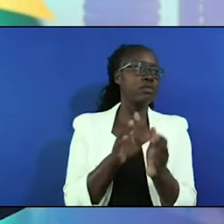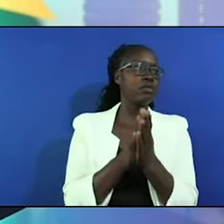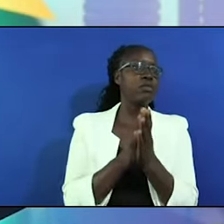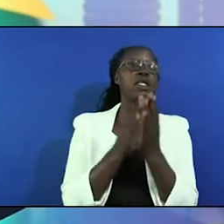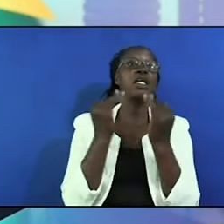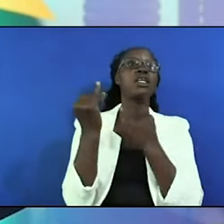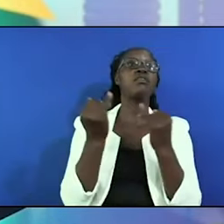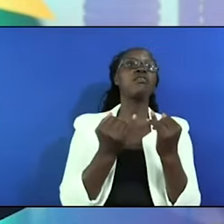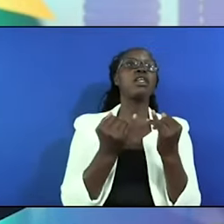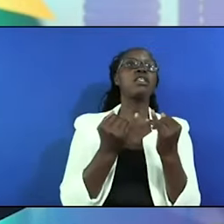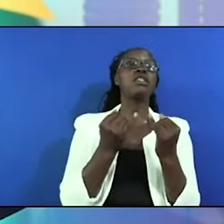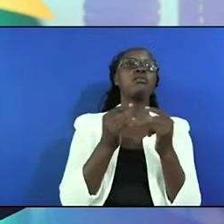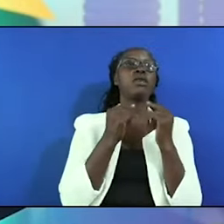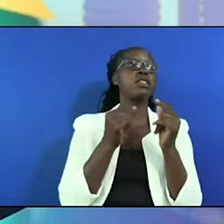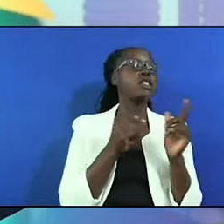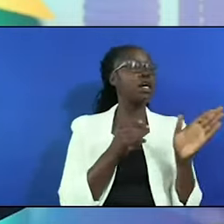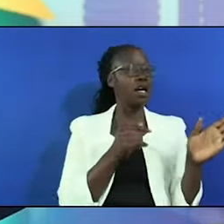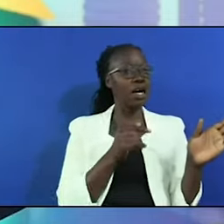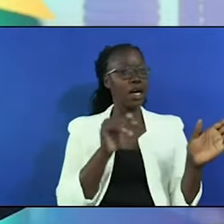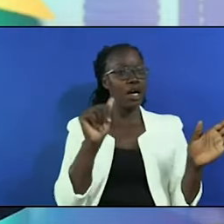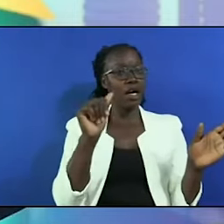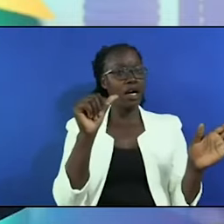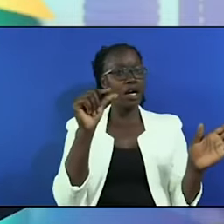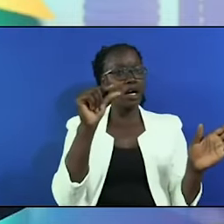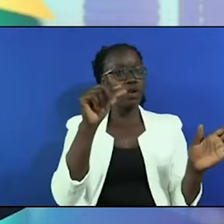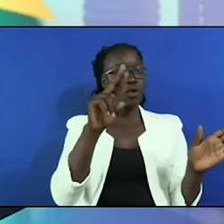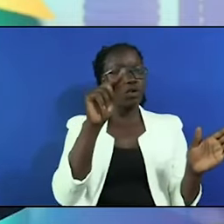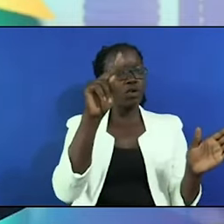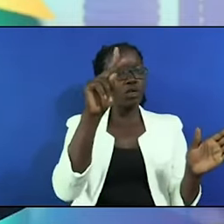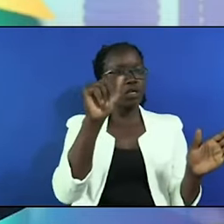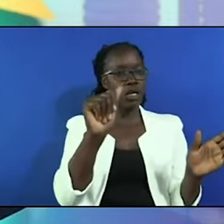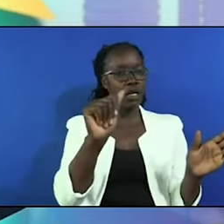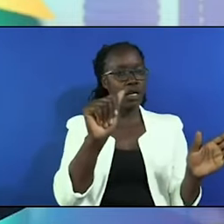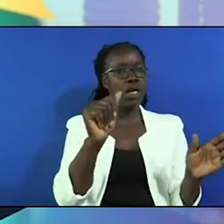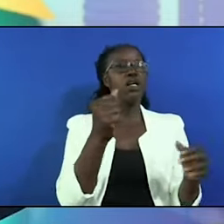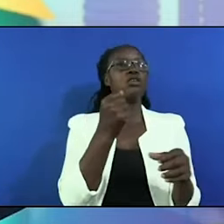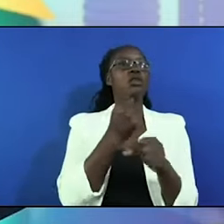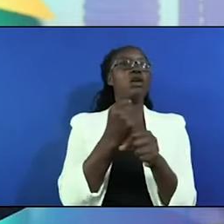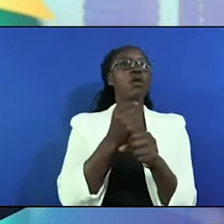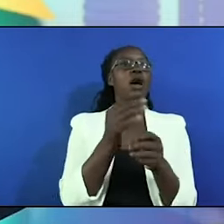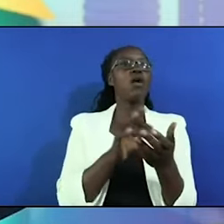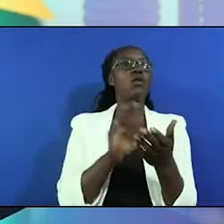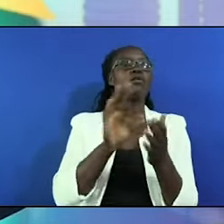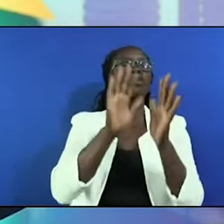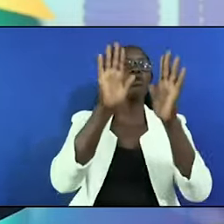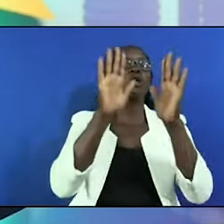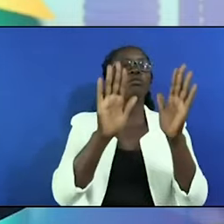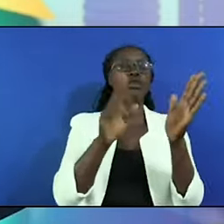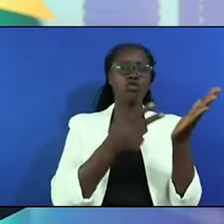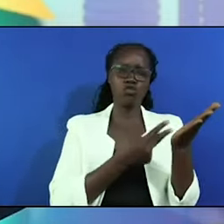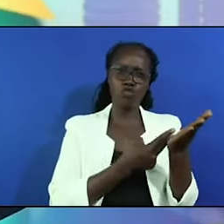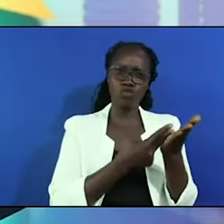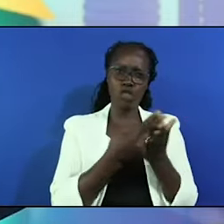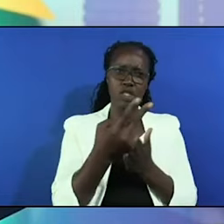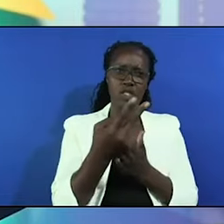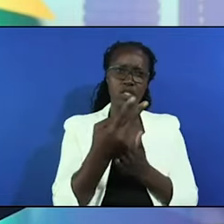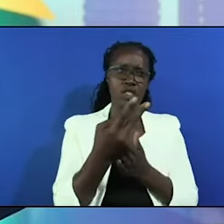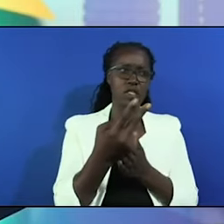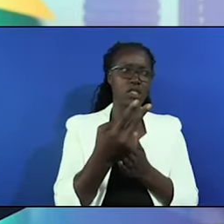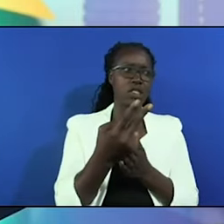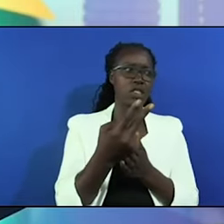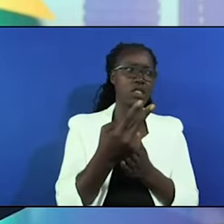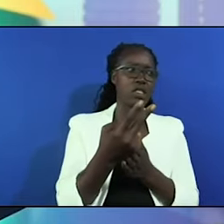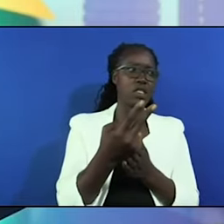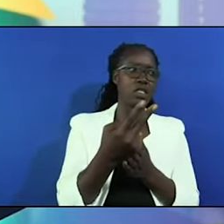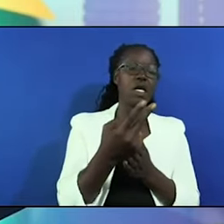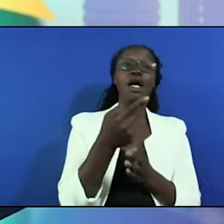invited Pastor Abunda to come and do a spiritual campaign for 2 weeks. And